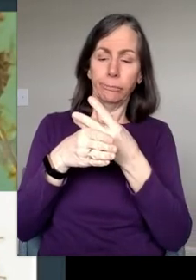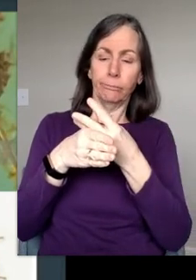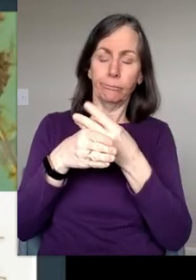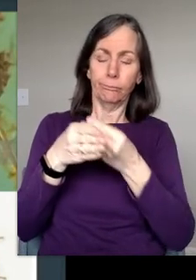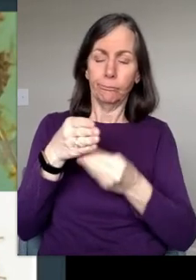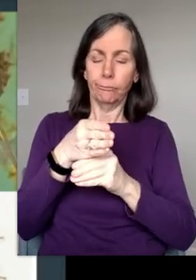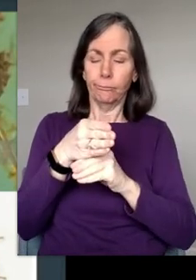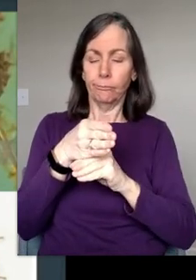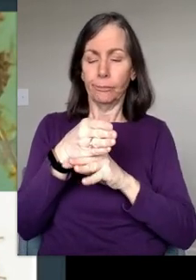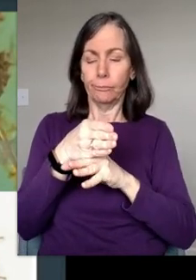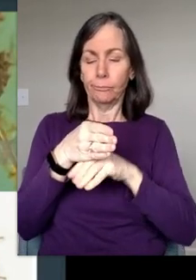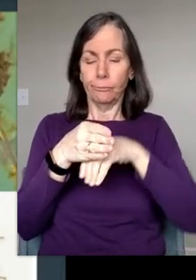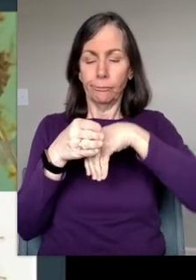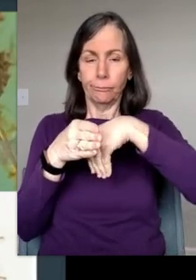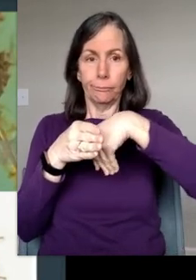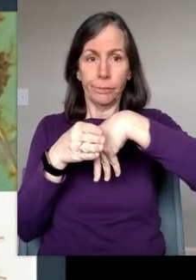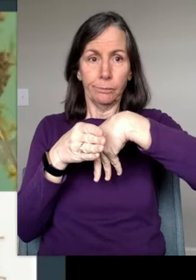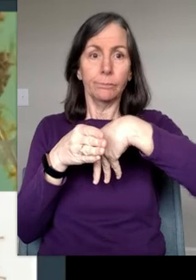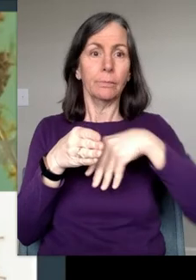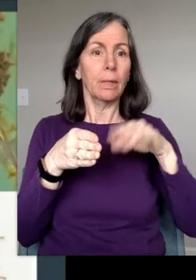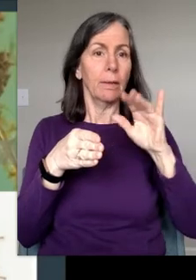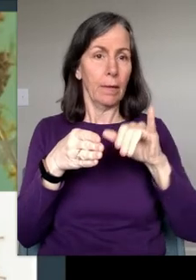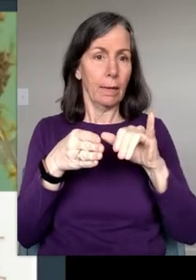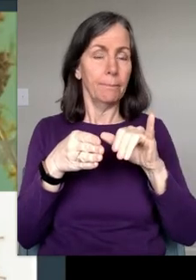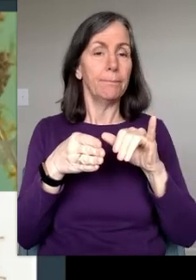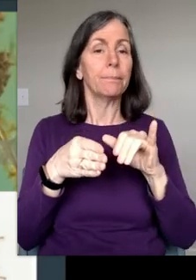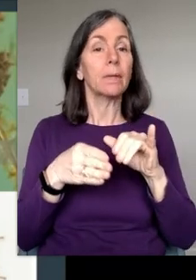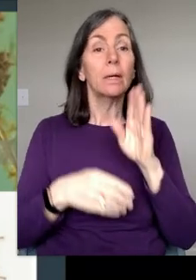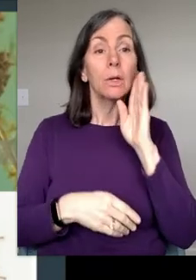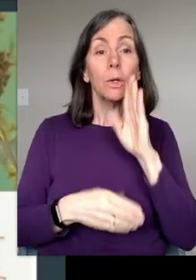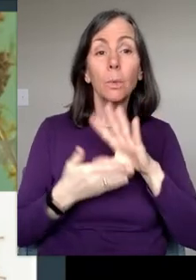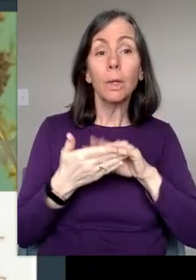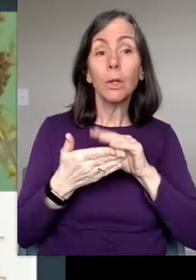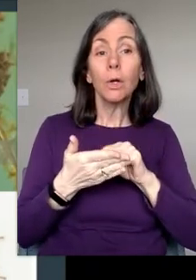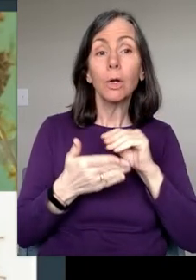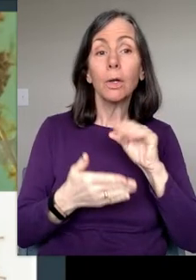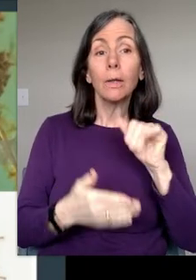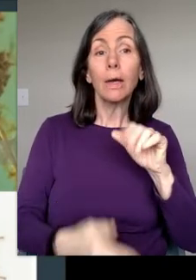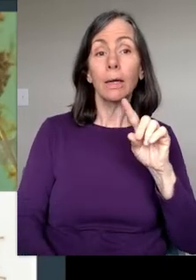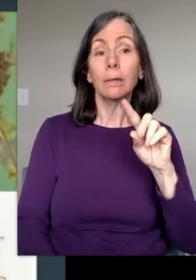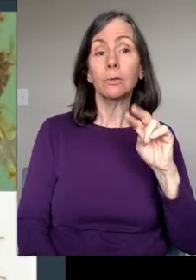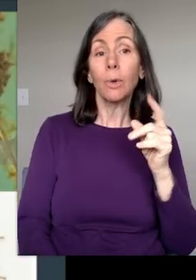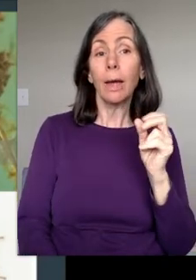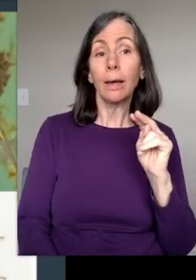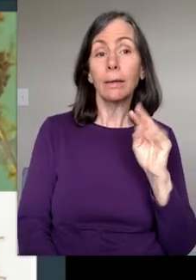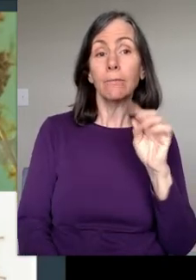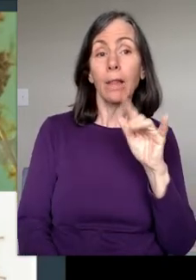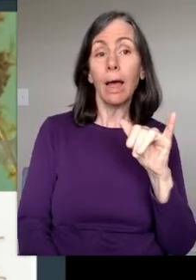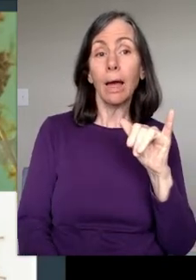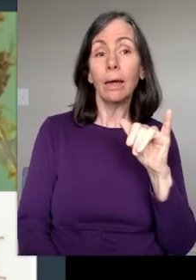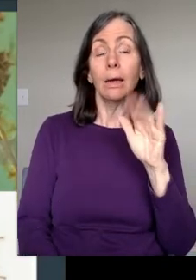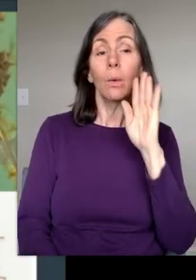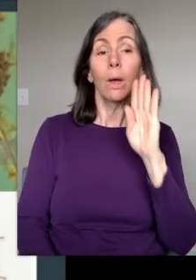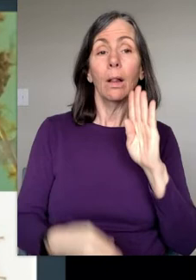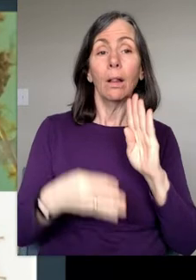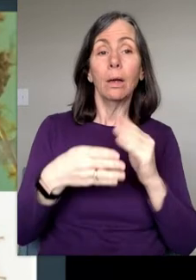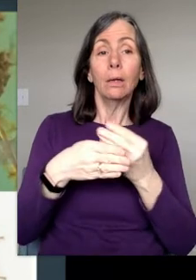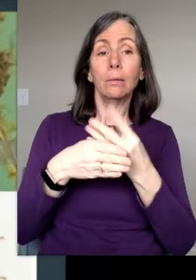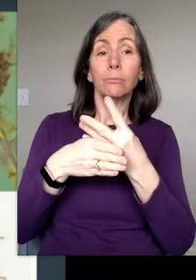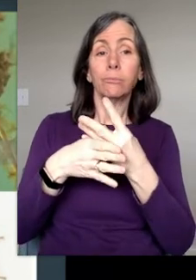you're going to learn when you watch the video is that the dragonfly grabs this spine to eat